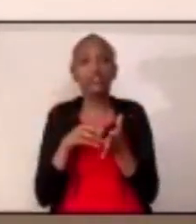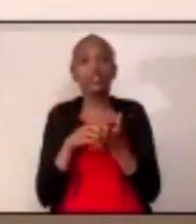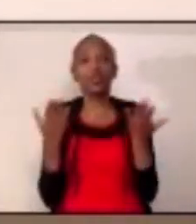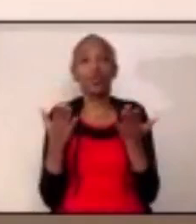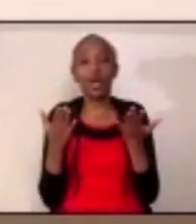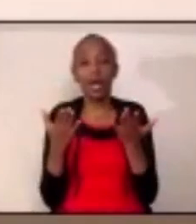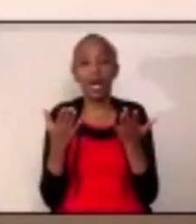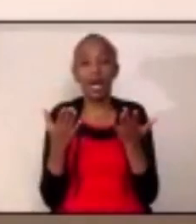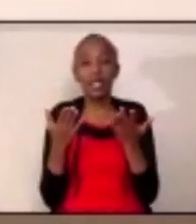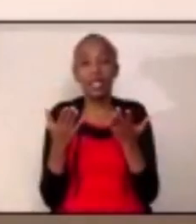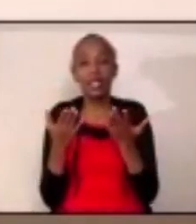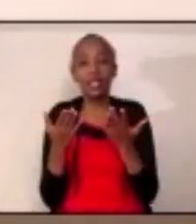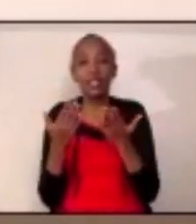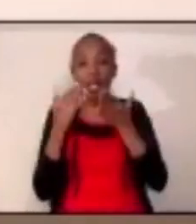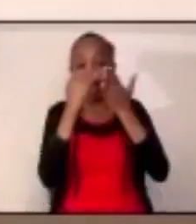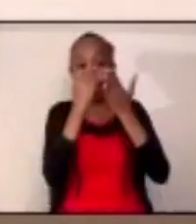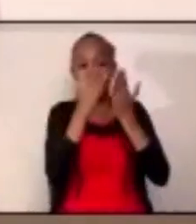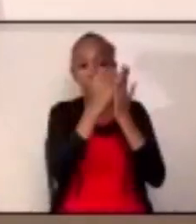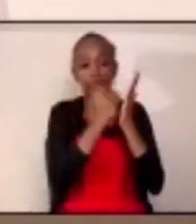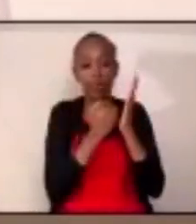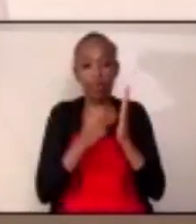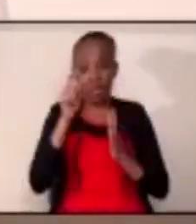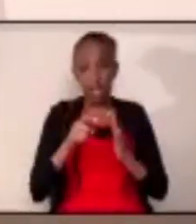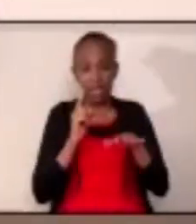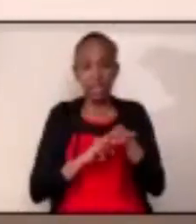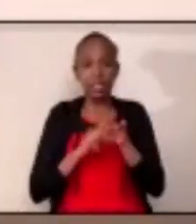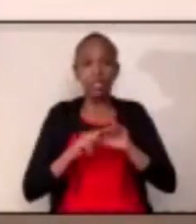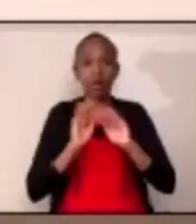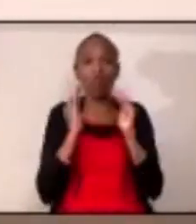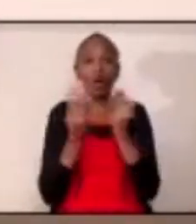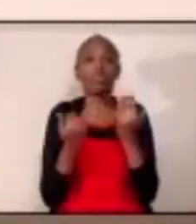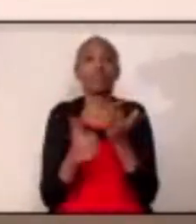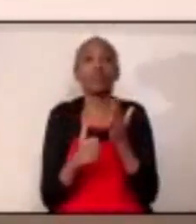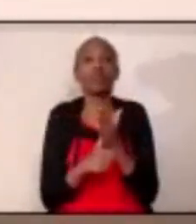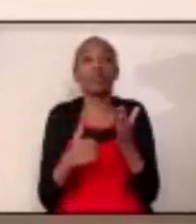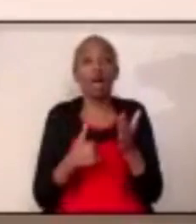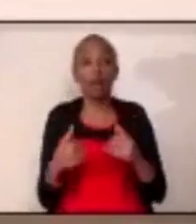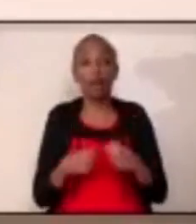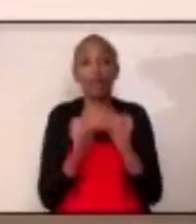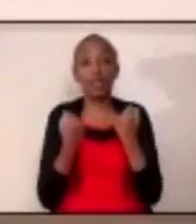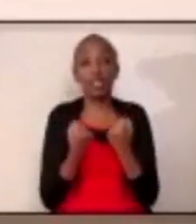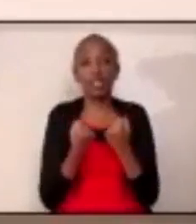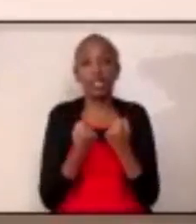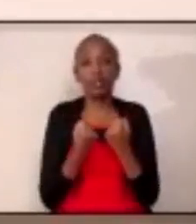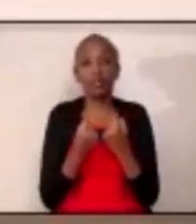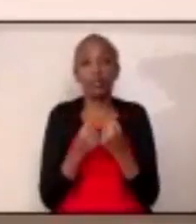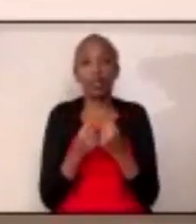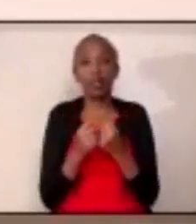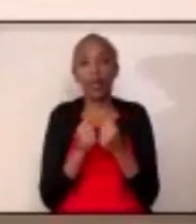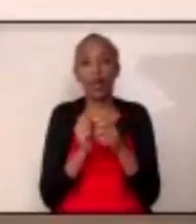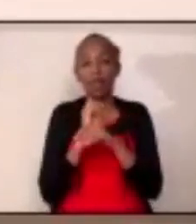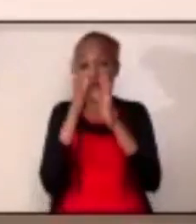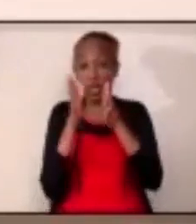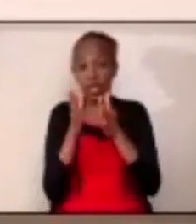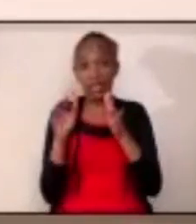the hierarchy of needs when there are global crises. Distinguished members of the Fourth Estate, these debt